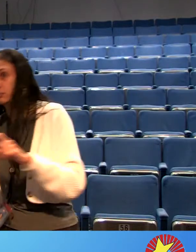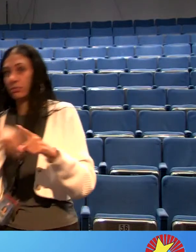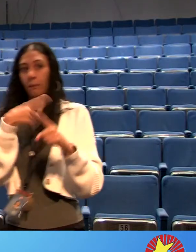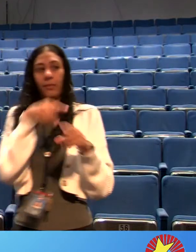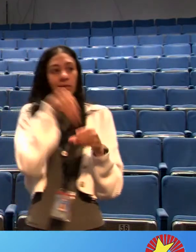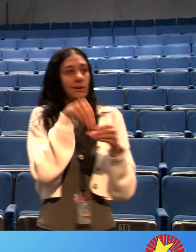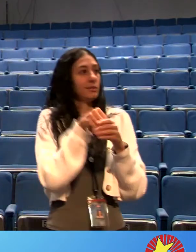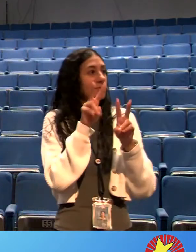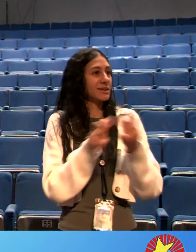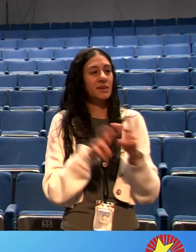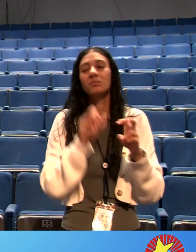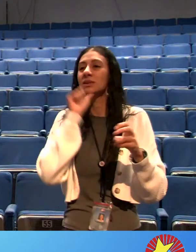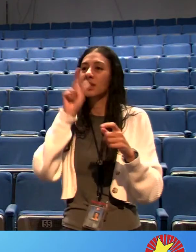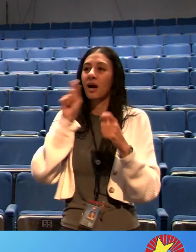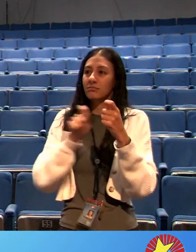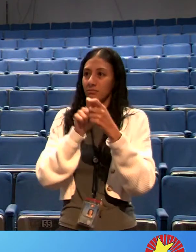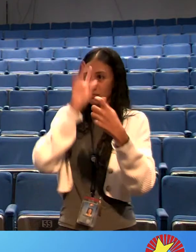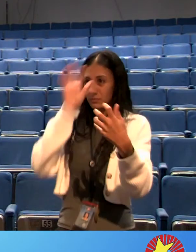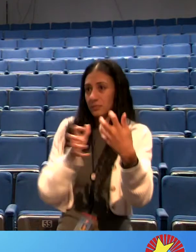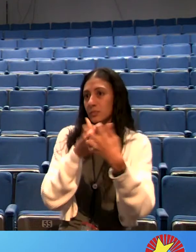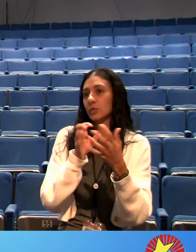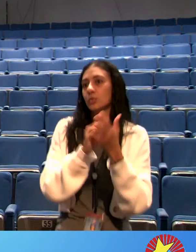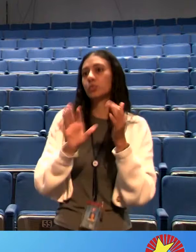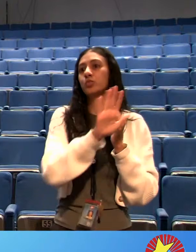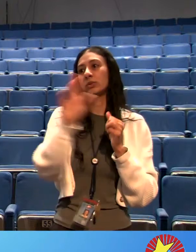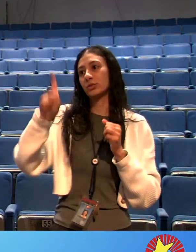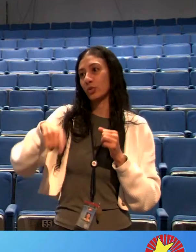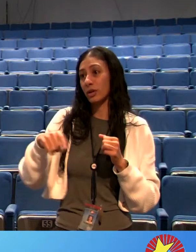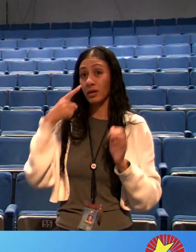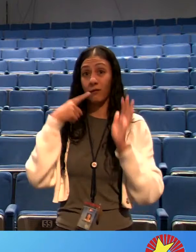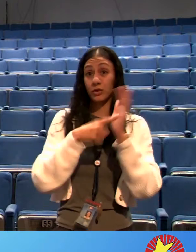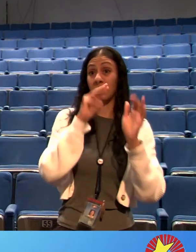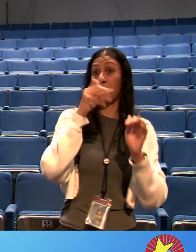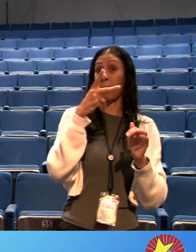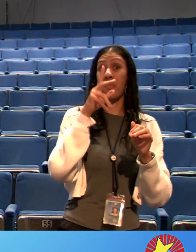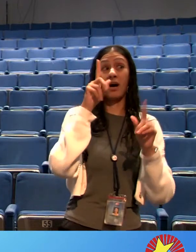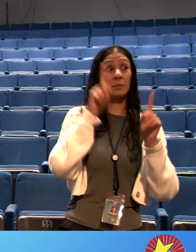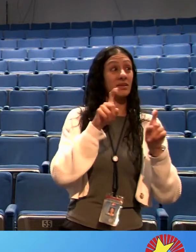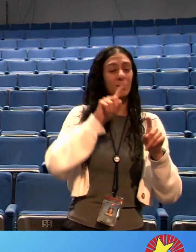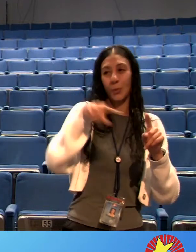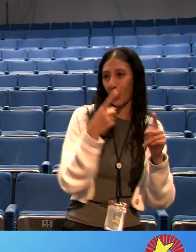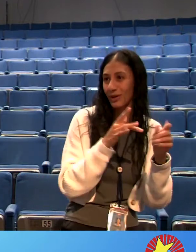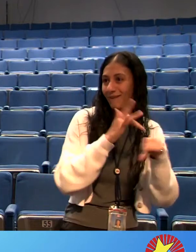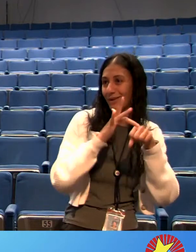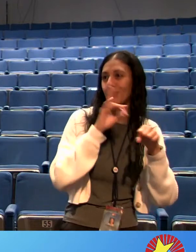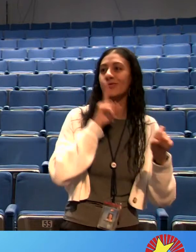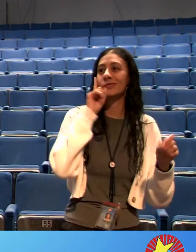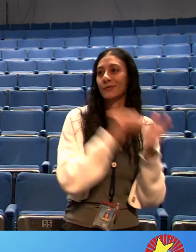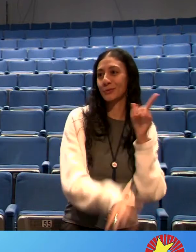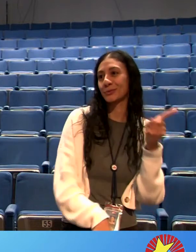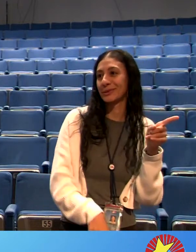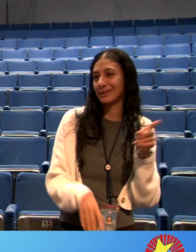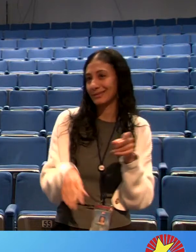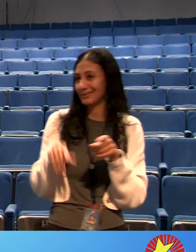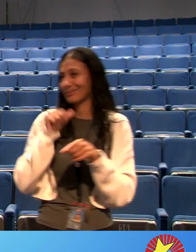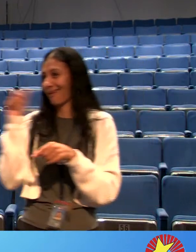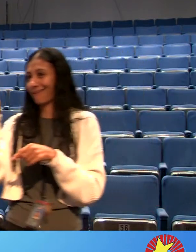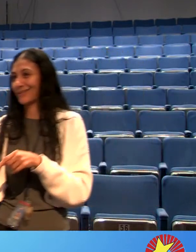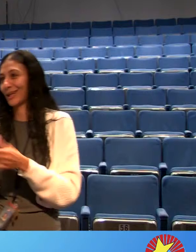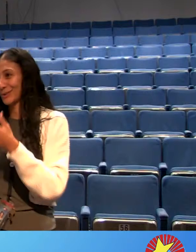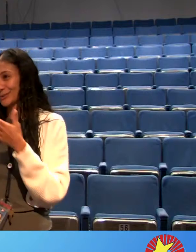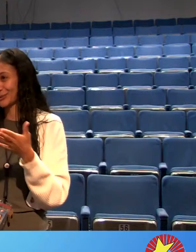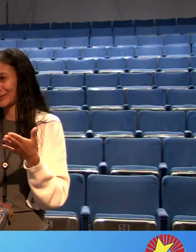Currently, our state assessments and our benchmark assessments are not designed for our deaf, hard of hearing, blind, and visually